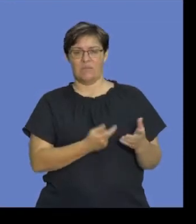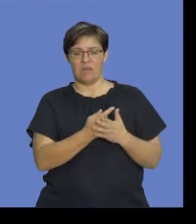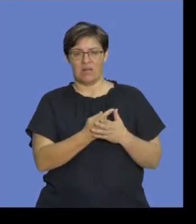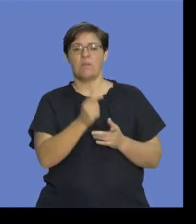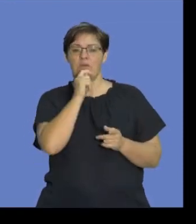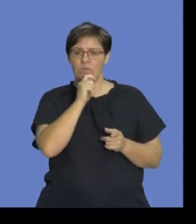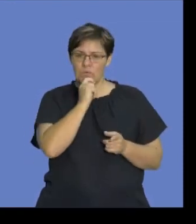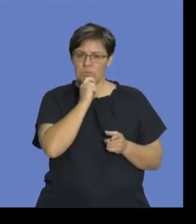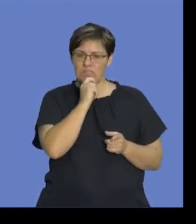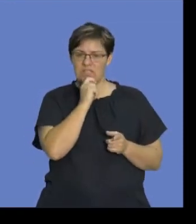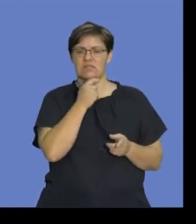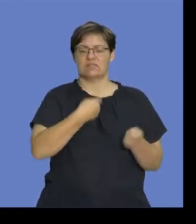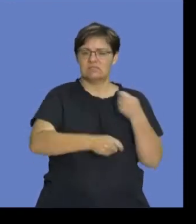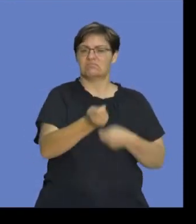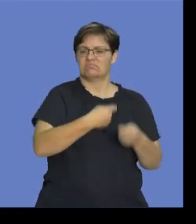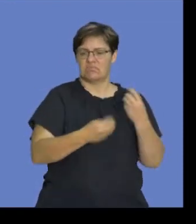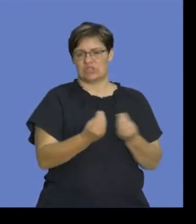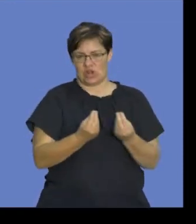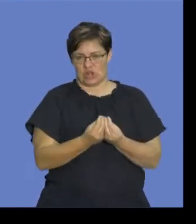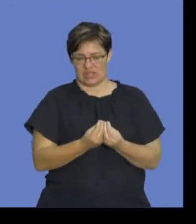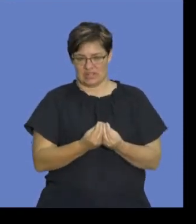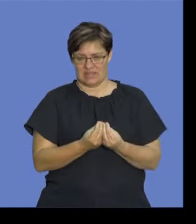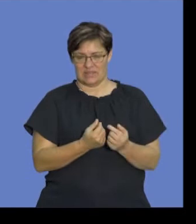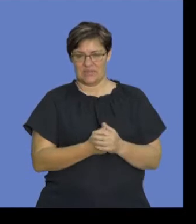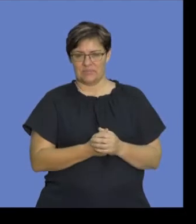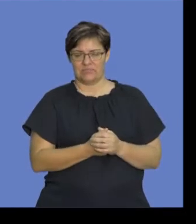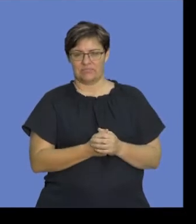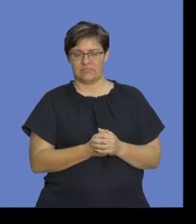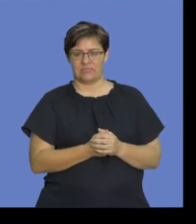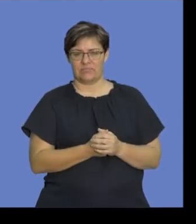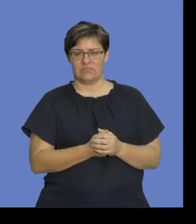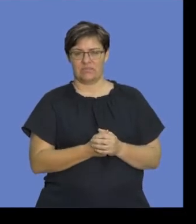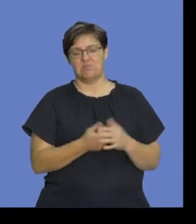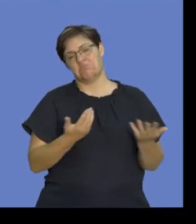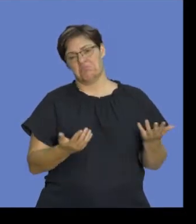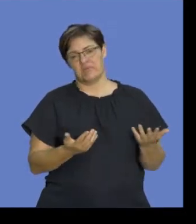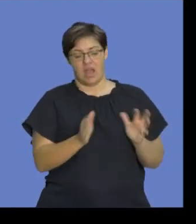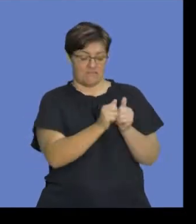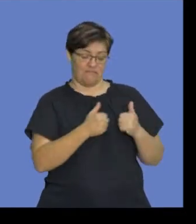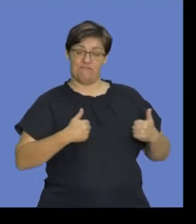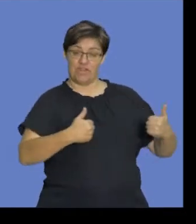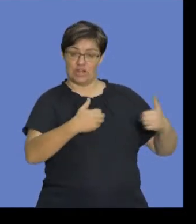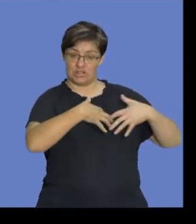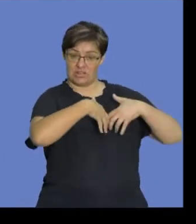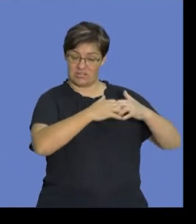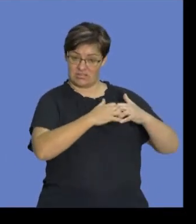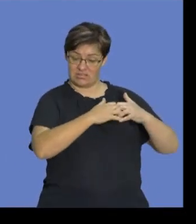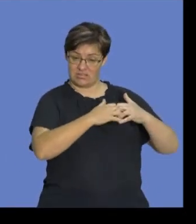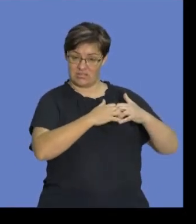your consumable stores stock. Right? So, think about it. We're manufacturing